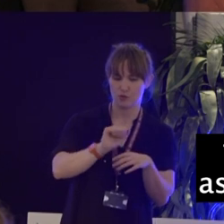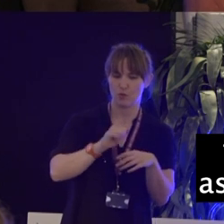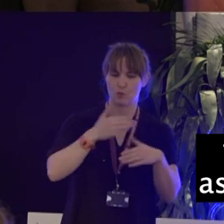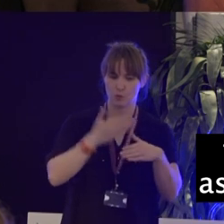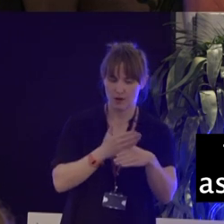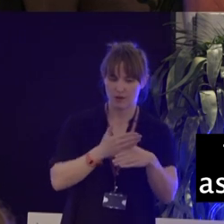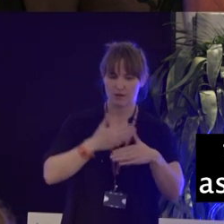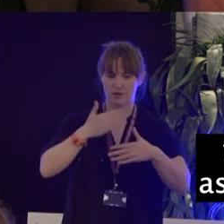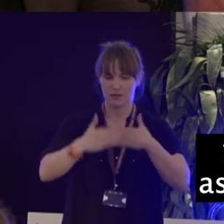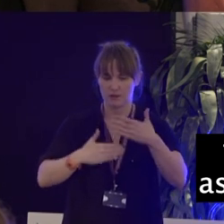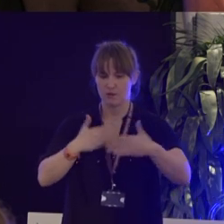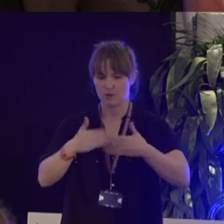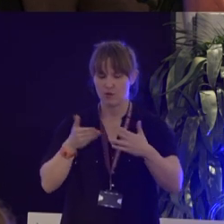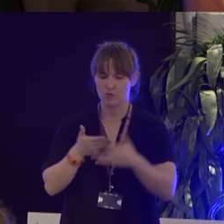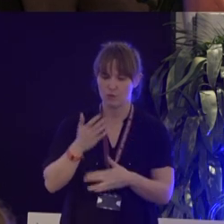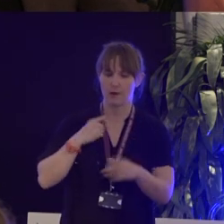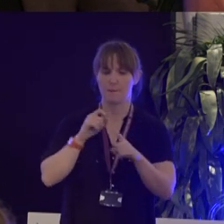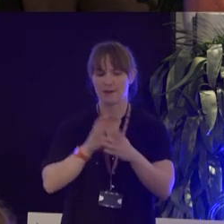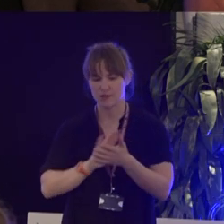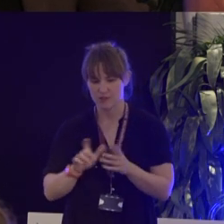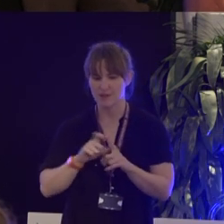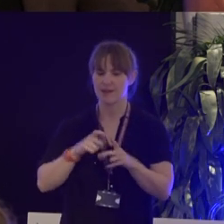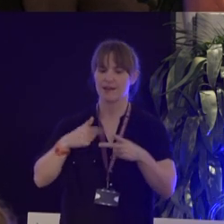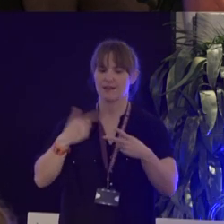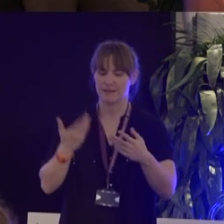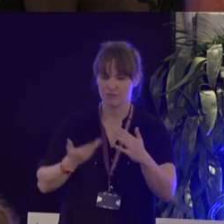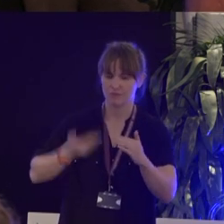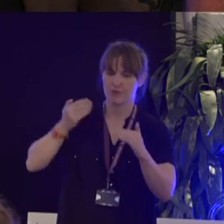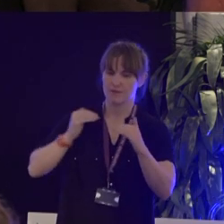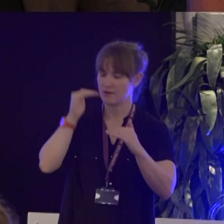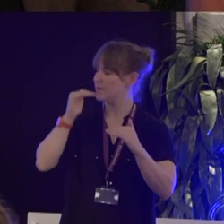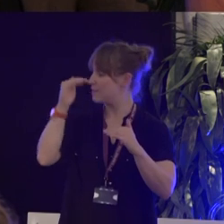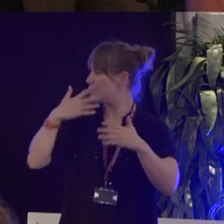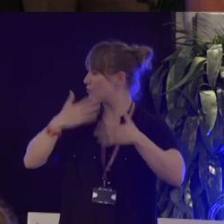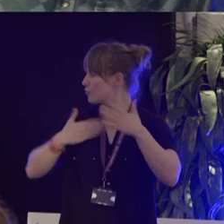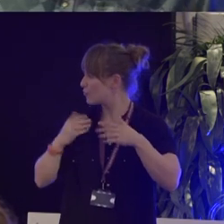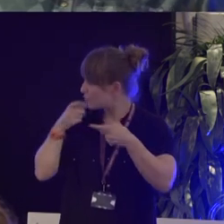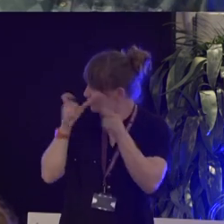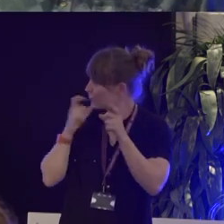like PhDs as well, and that sort of like rebellious element of your work too.